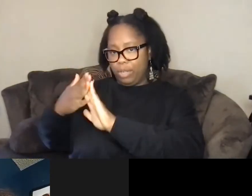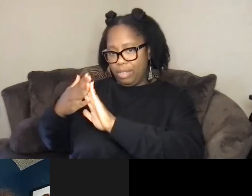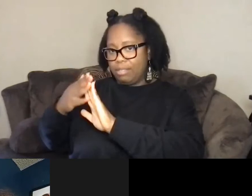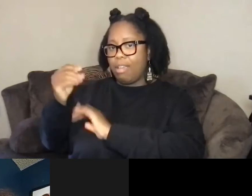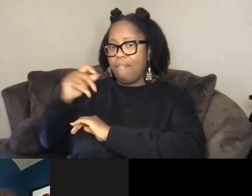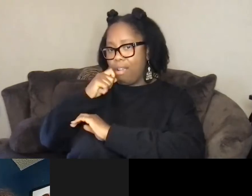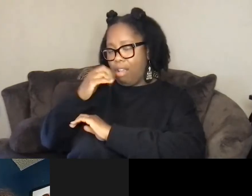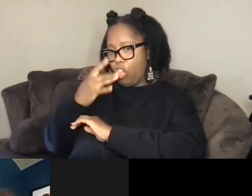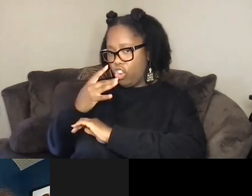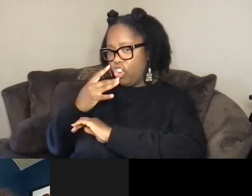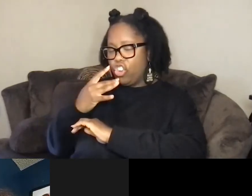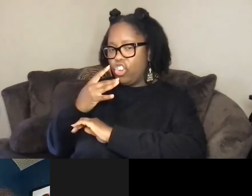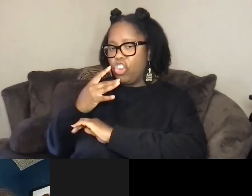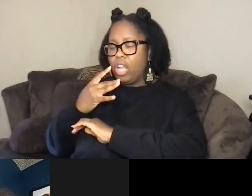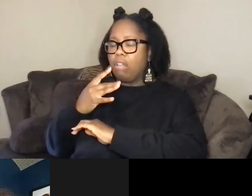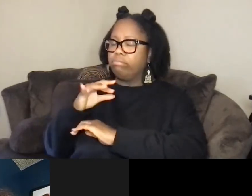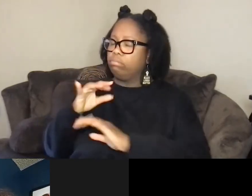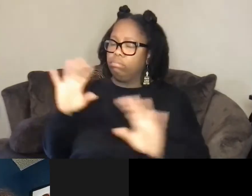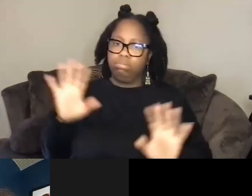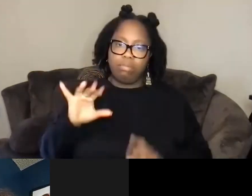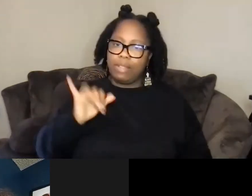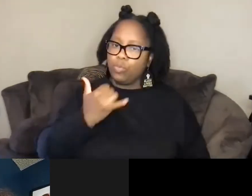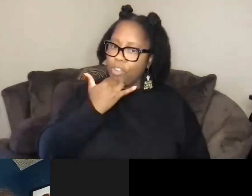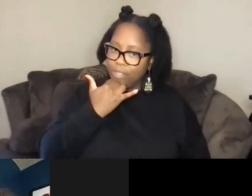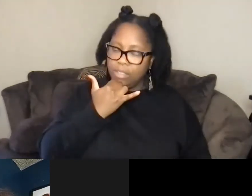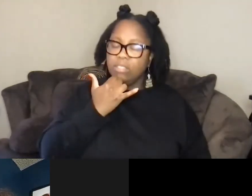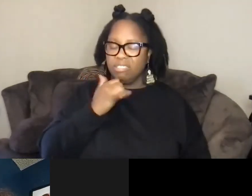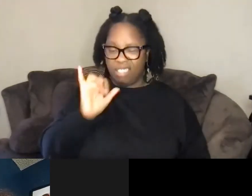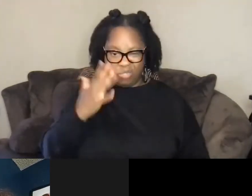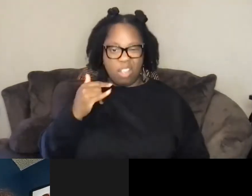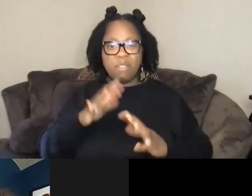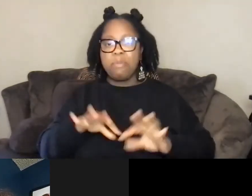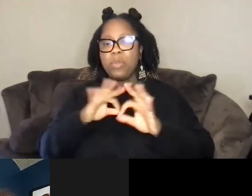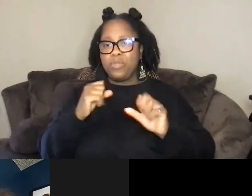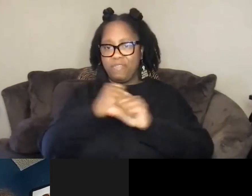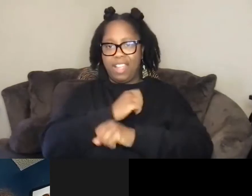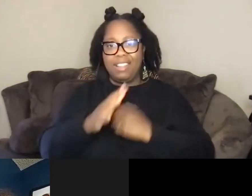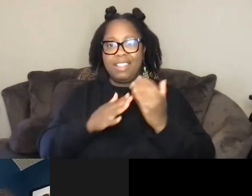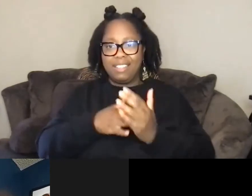And that's completely wrong. And so that's another reason why it's important to fight this.